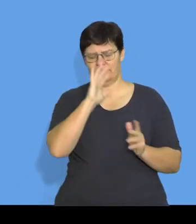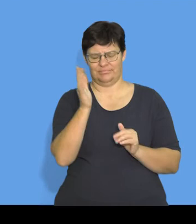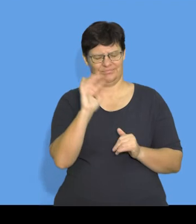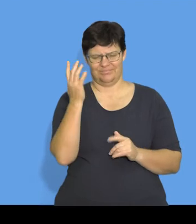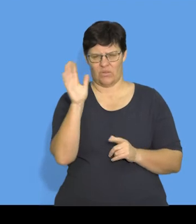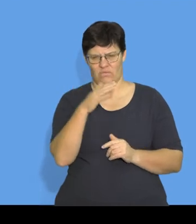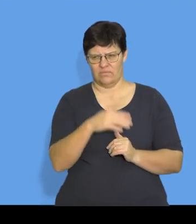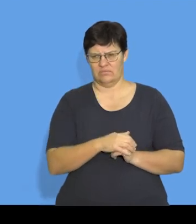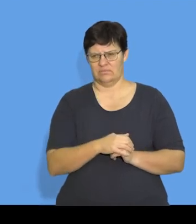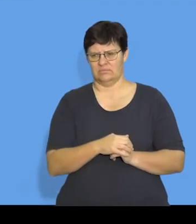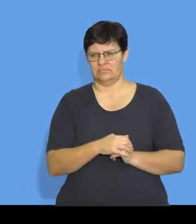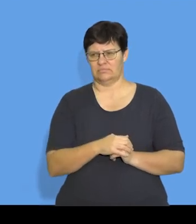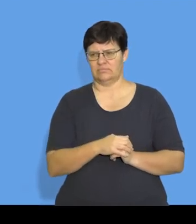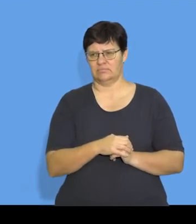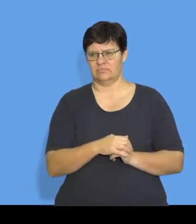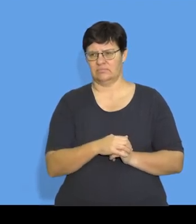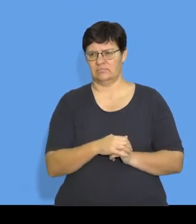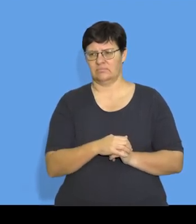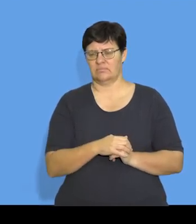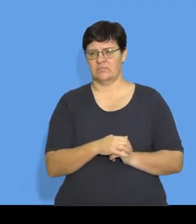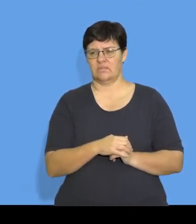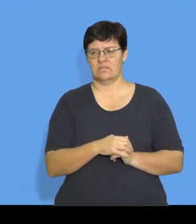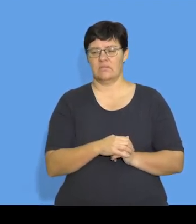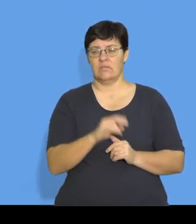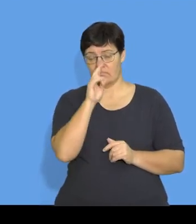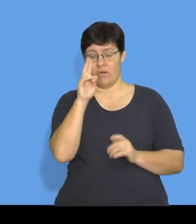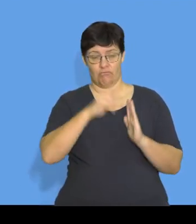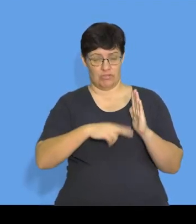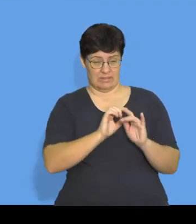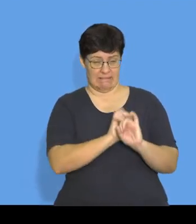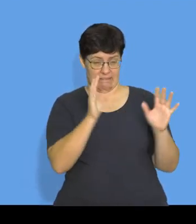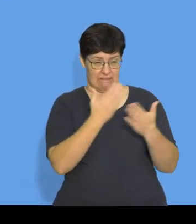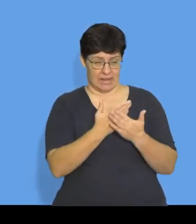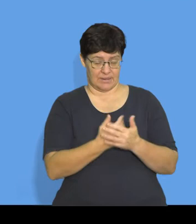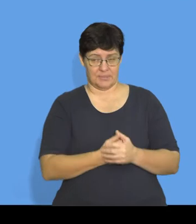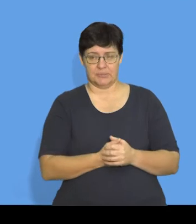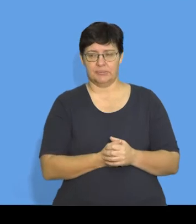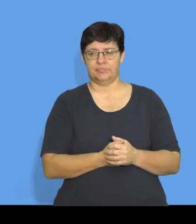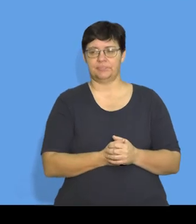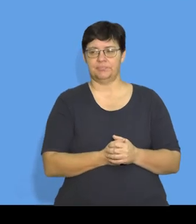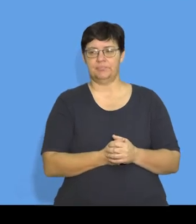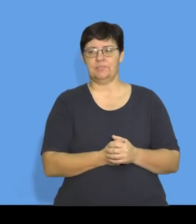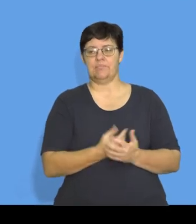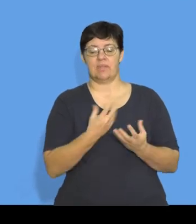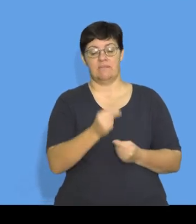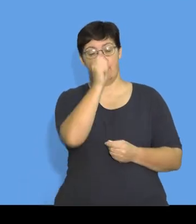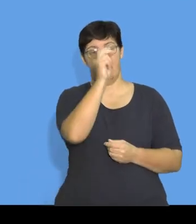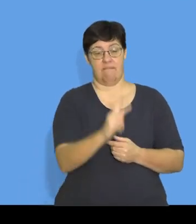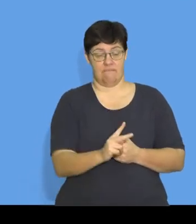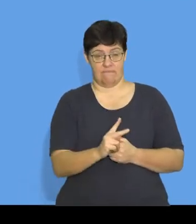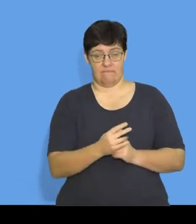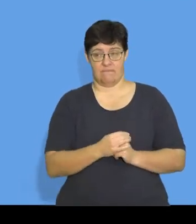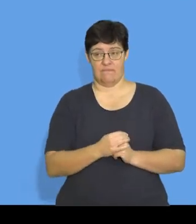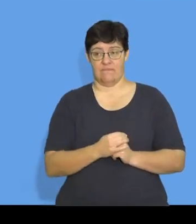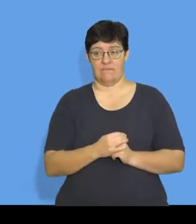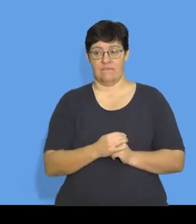draw that properly for you so that you can read it. Here we go, so it's a half base